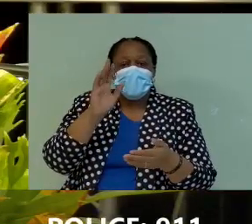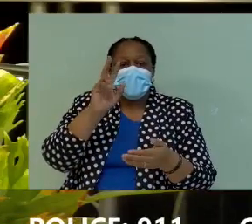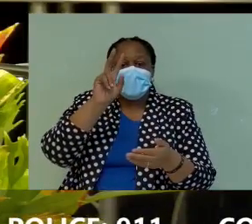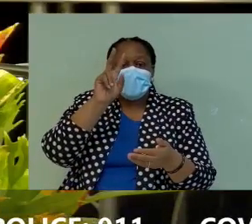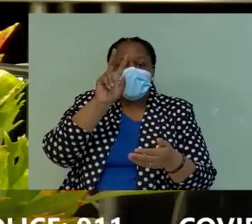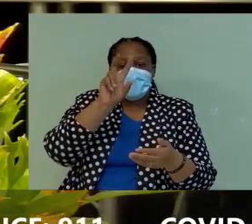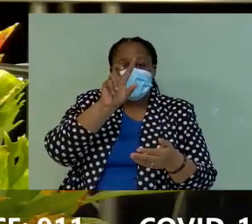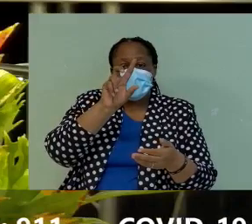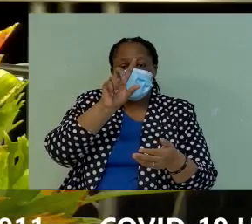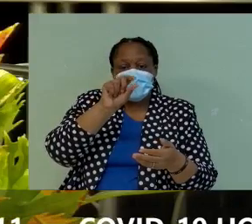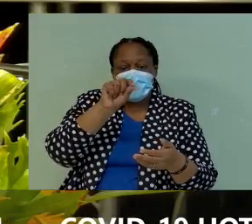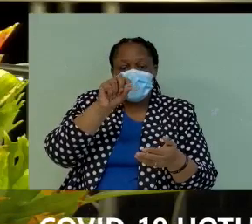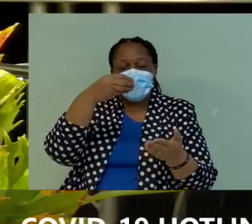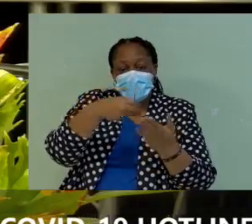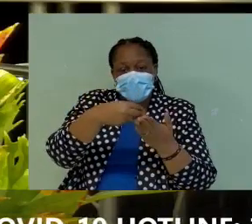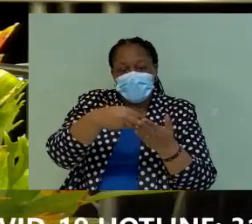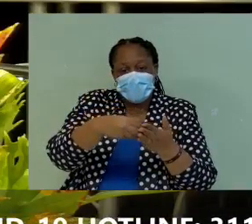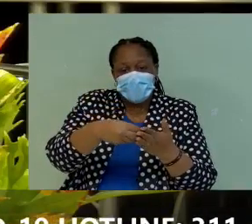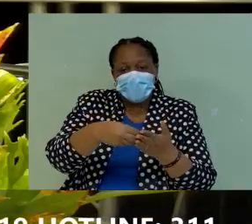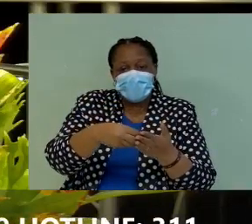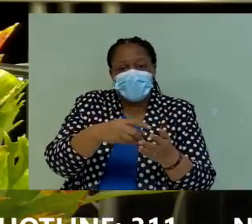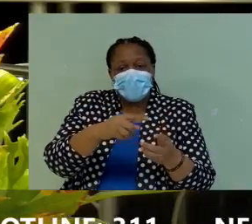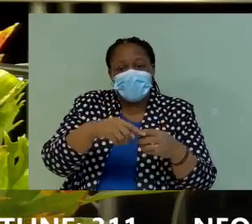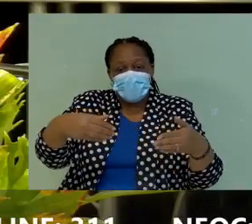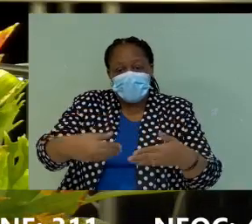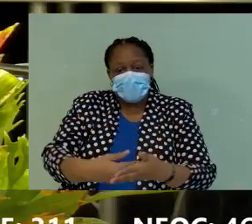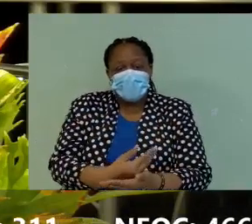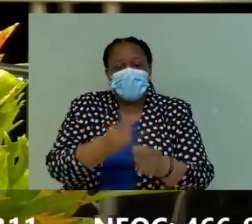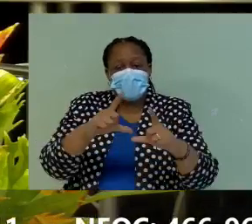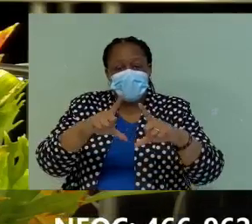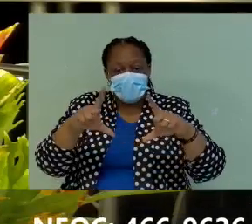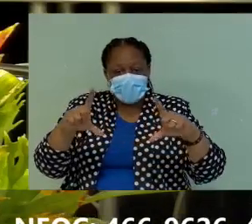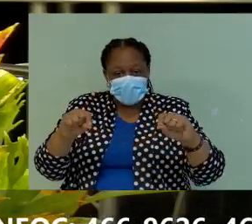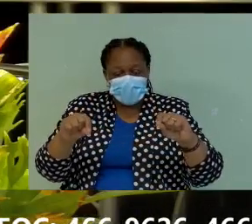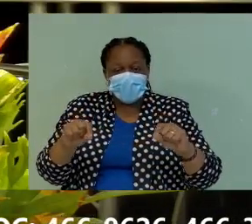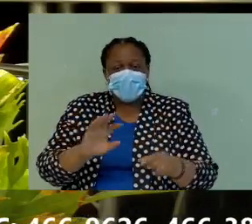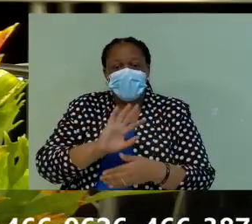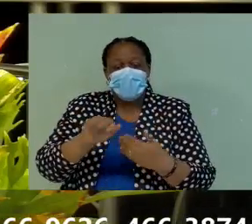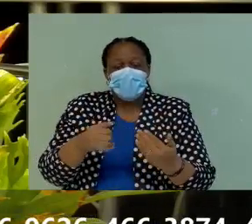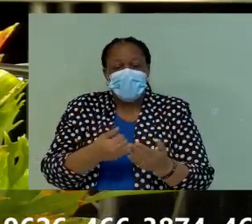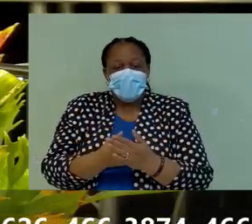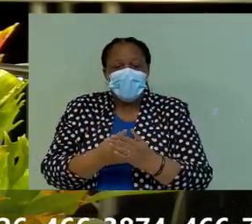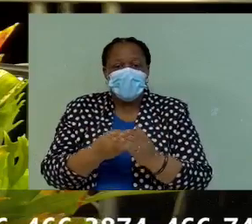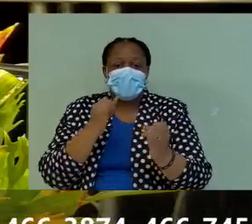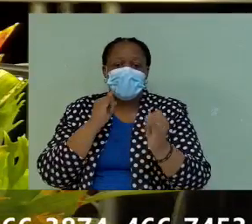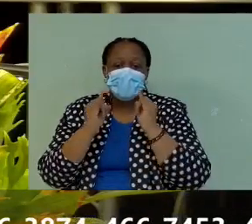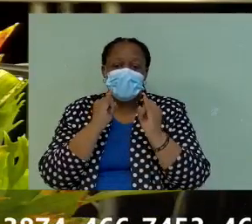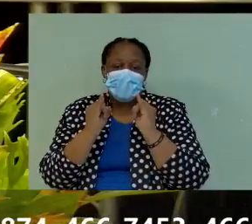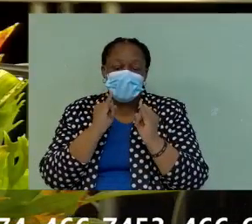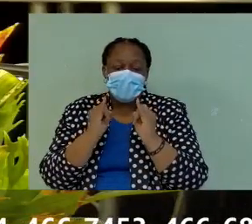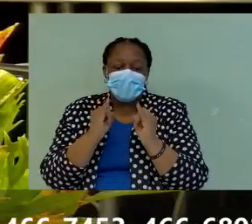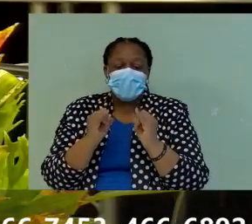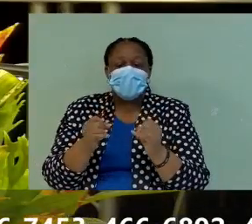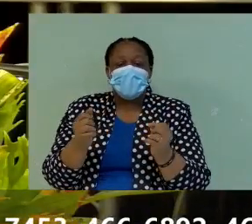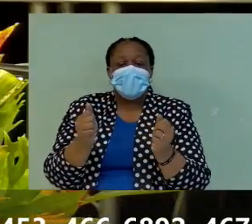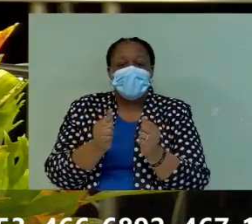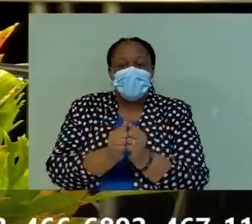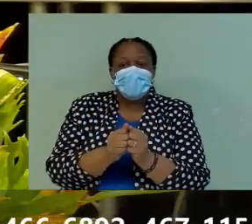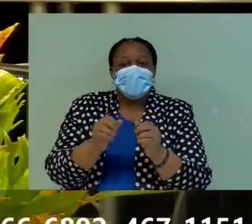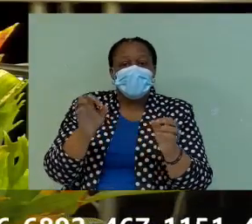$20 XCD. All clients will be interviewed to ensure compliance with